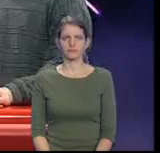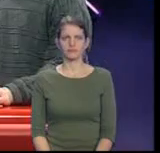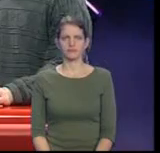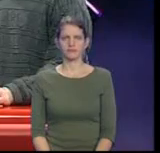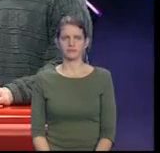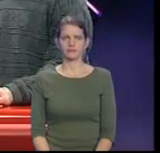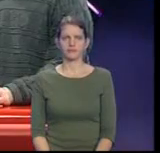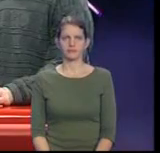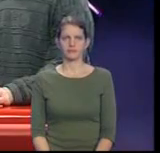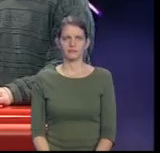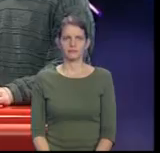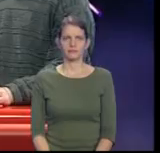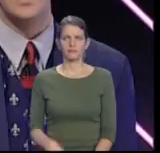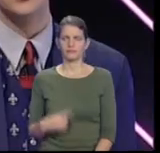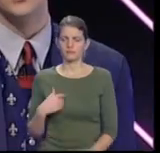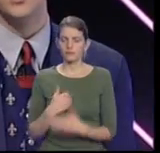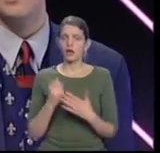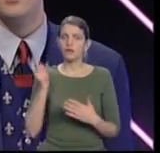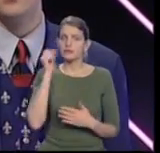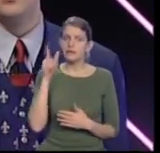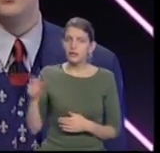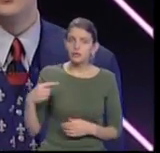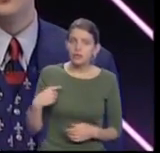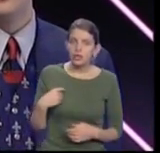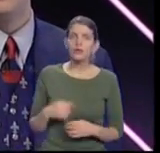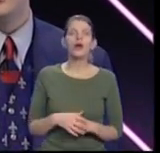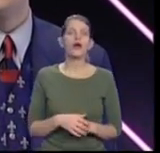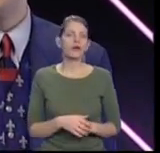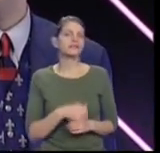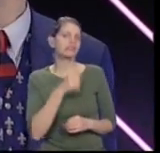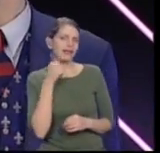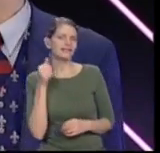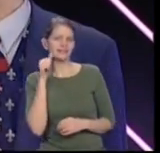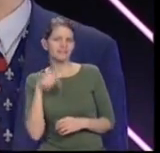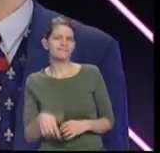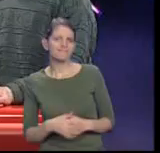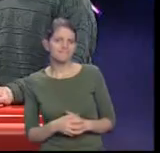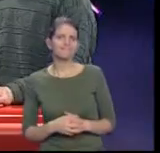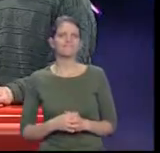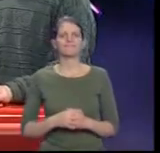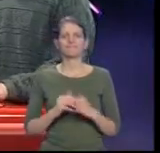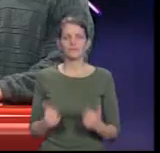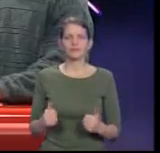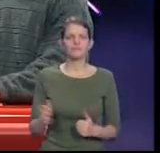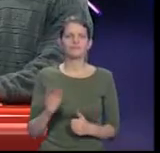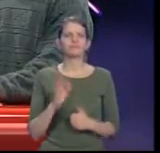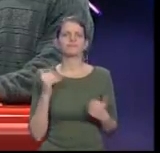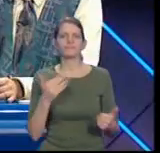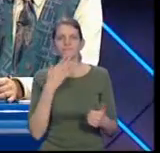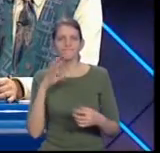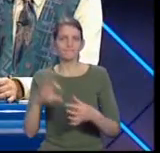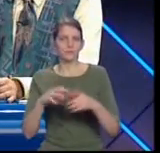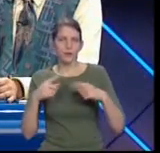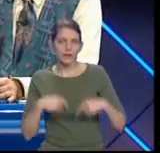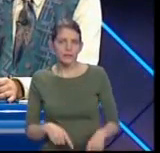I will always understand you. Well, it's nice to hear it. Well, it's got nothing to do with this catchphrase, but thank you for joining in. Now, Gloria and Graham, I'd like